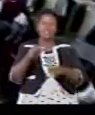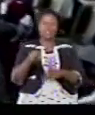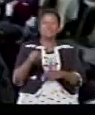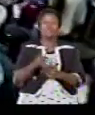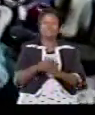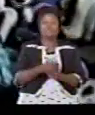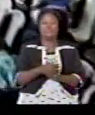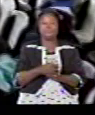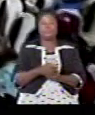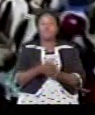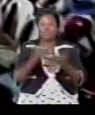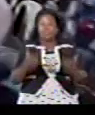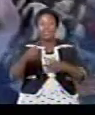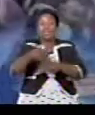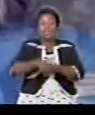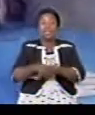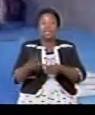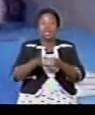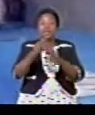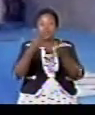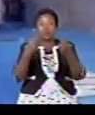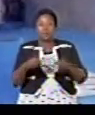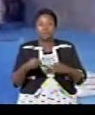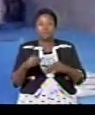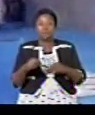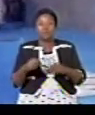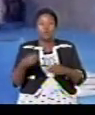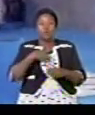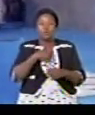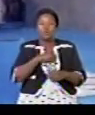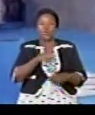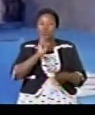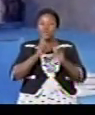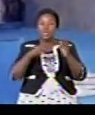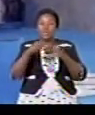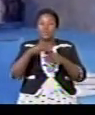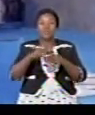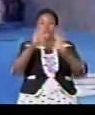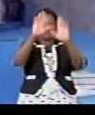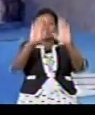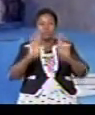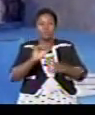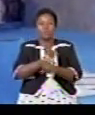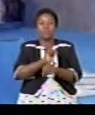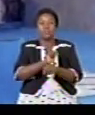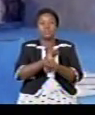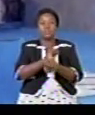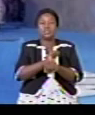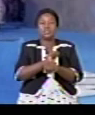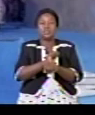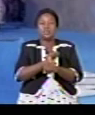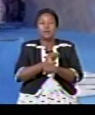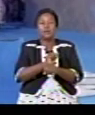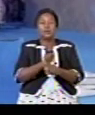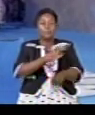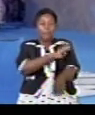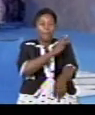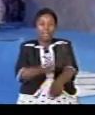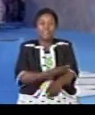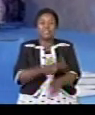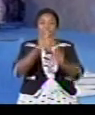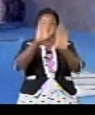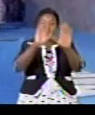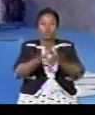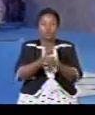down. Tonight, as we come, we're talking about miracles. Mighty miracles